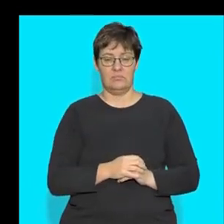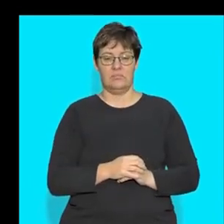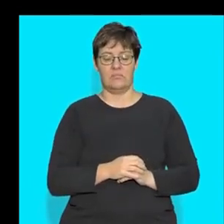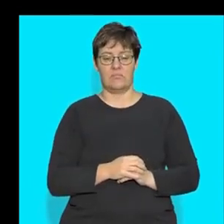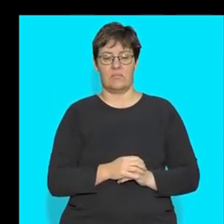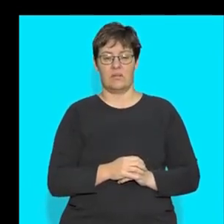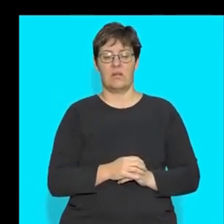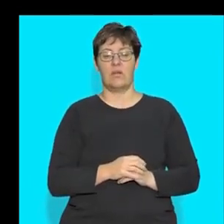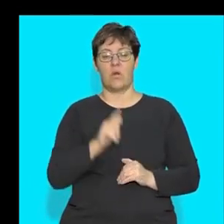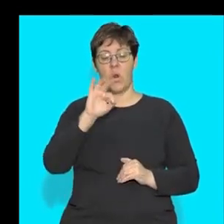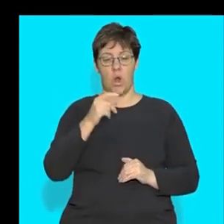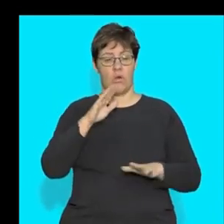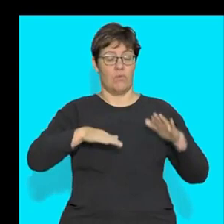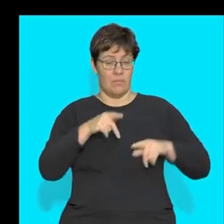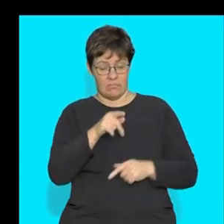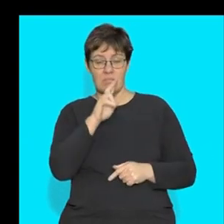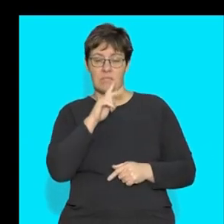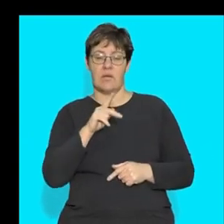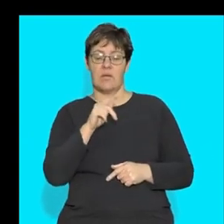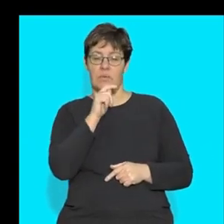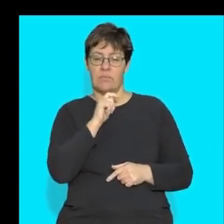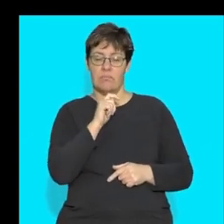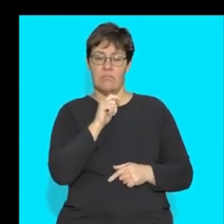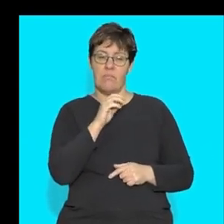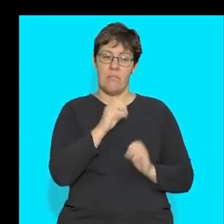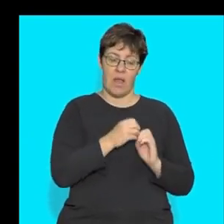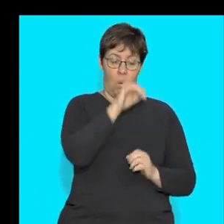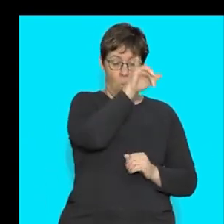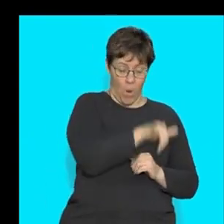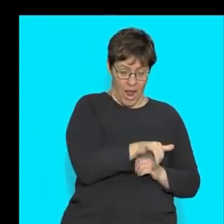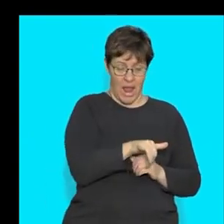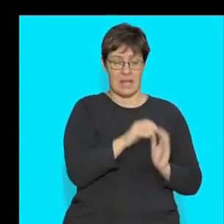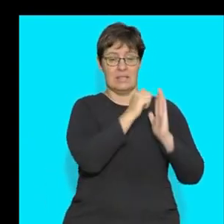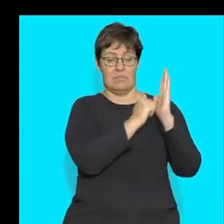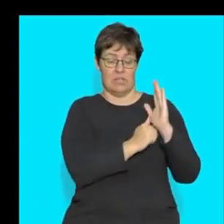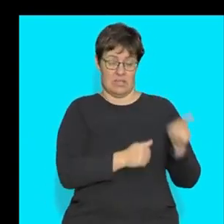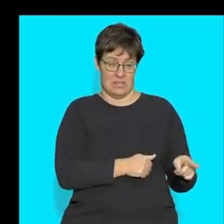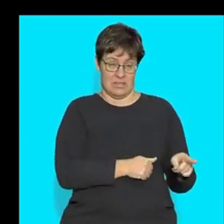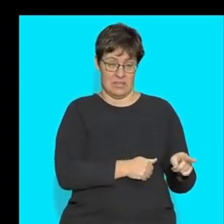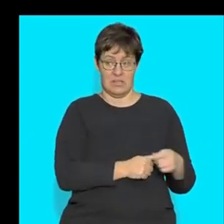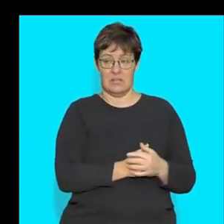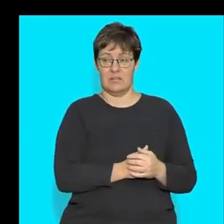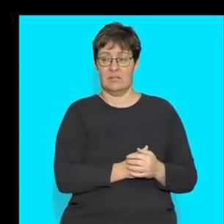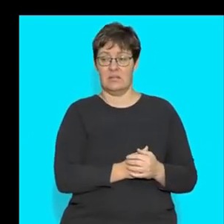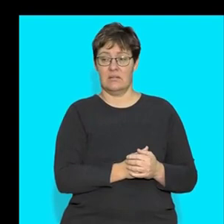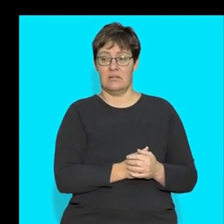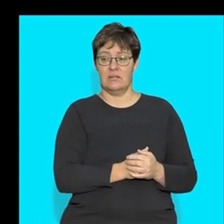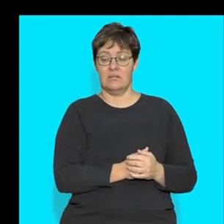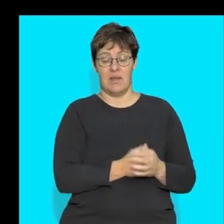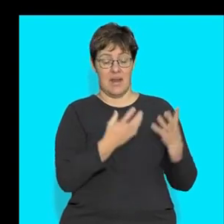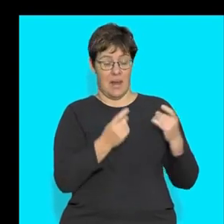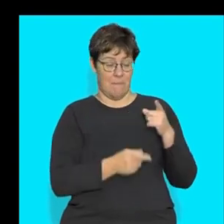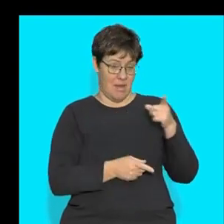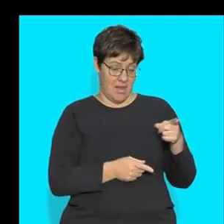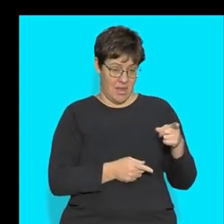you use the logarithms in order to make the y the subject of the formula. Remember, this is my